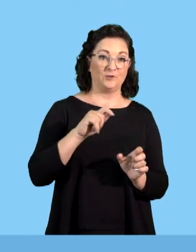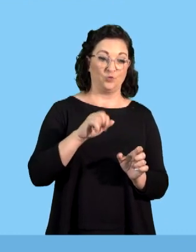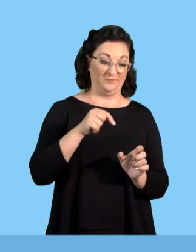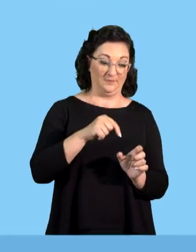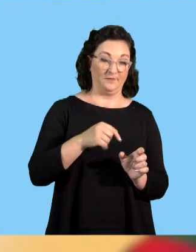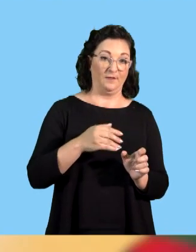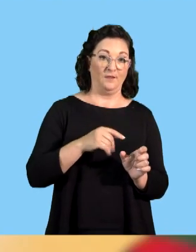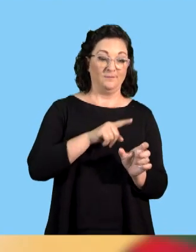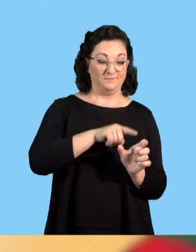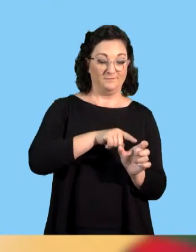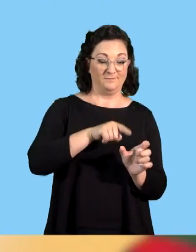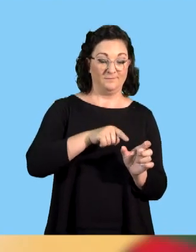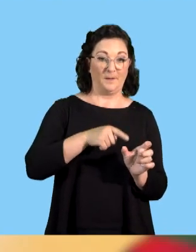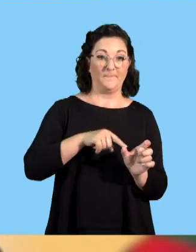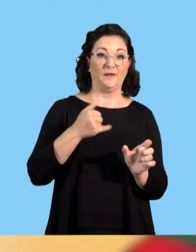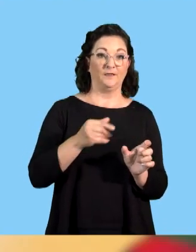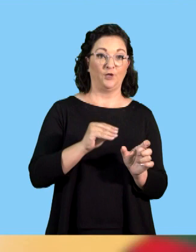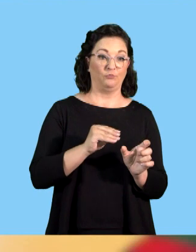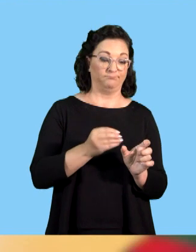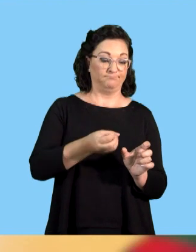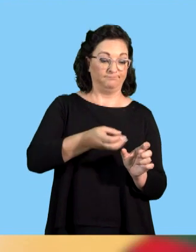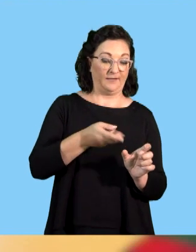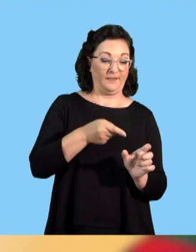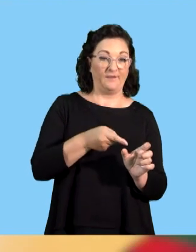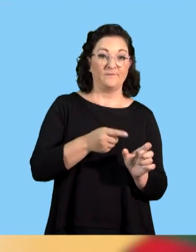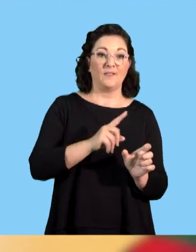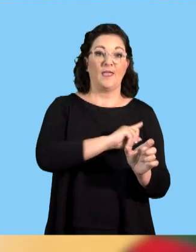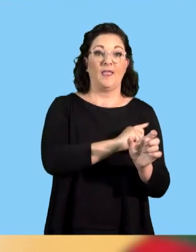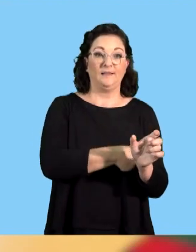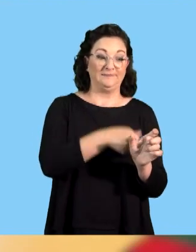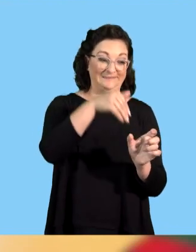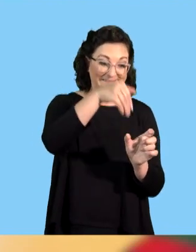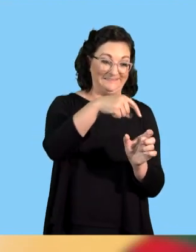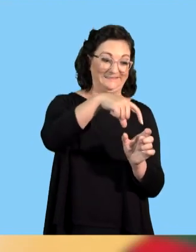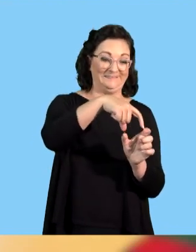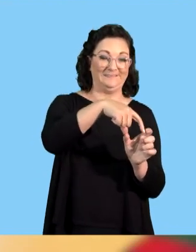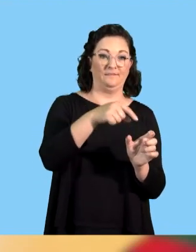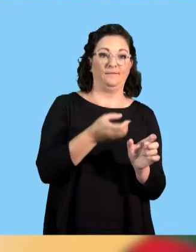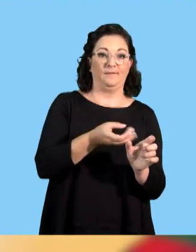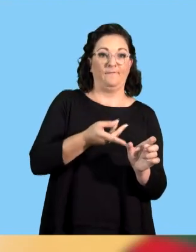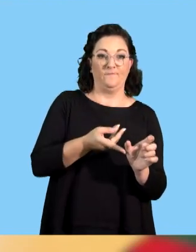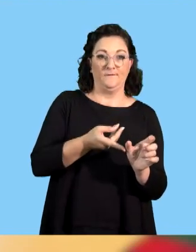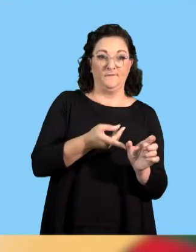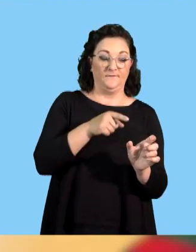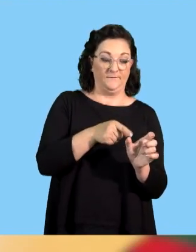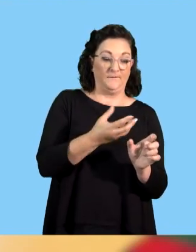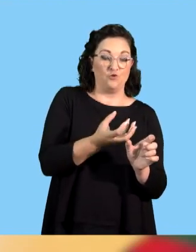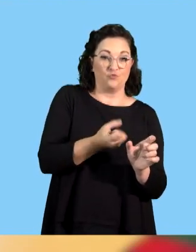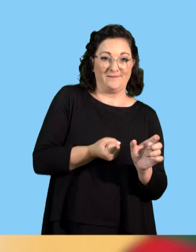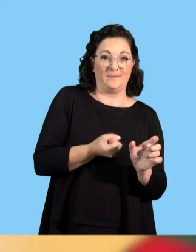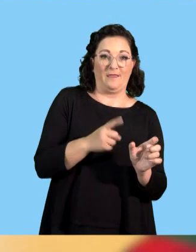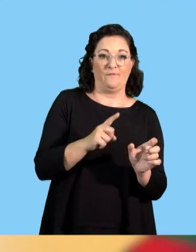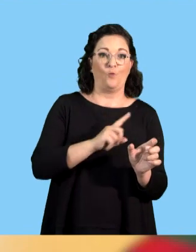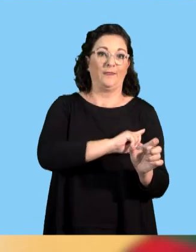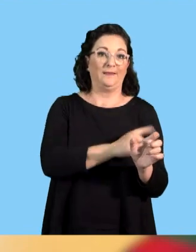some resistance, and when that happens, the electrons are going to transfer some of their energy into the resistor. And that resistor